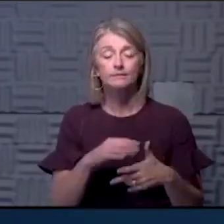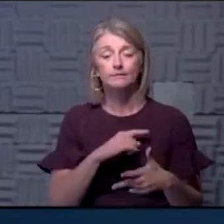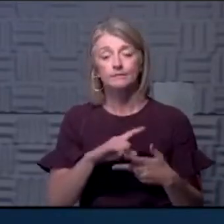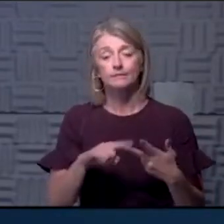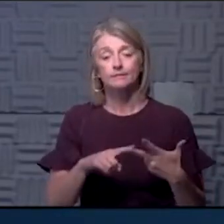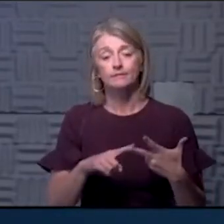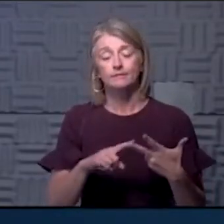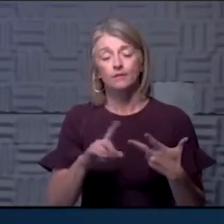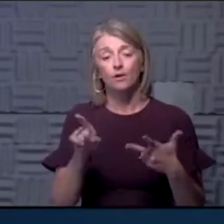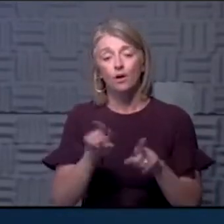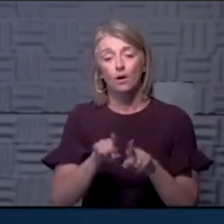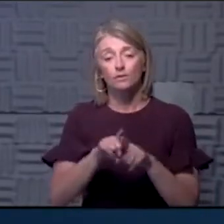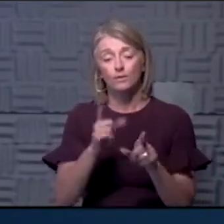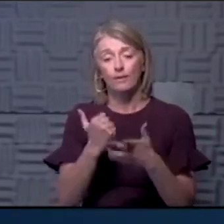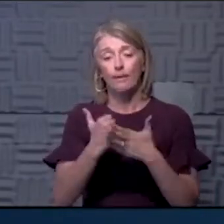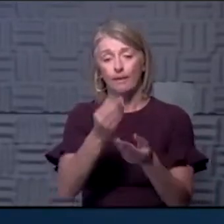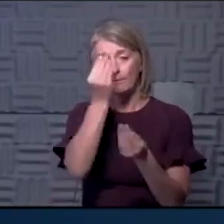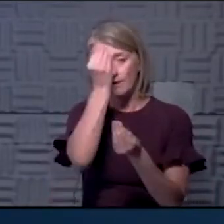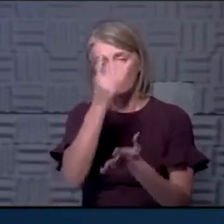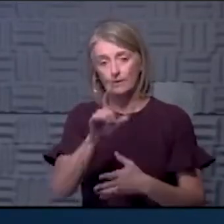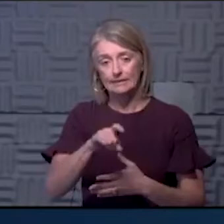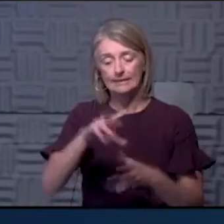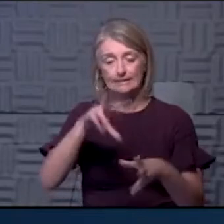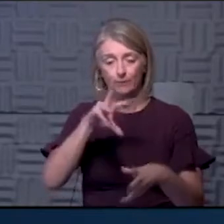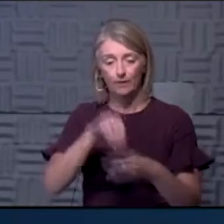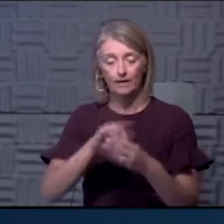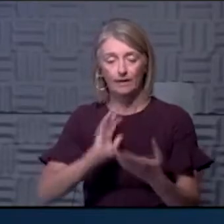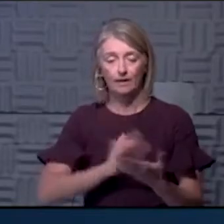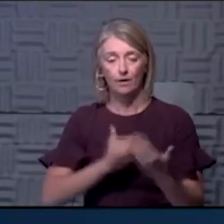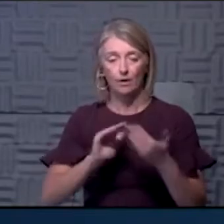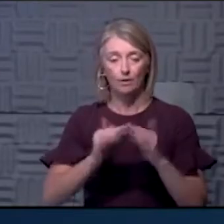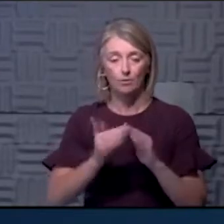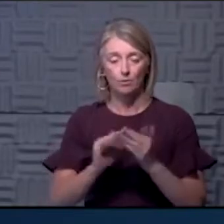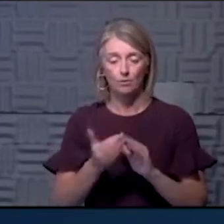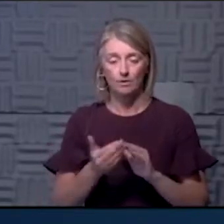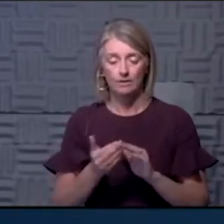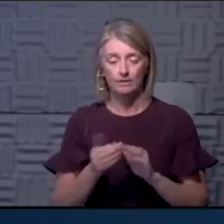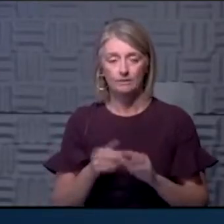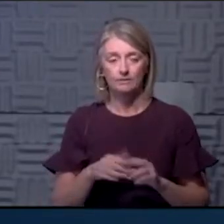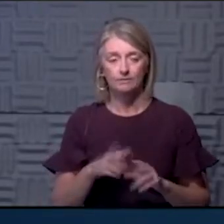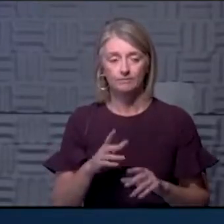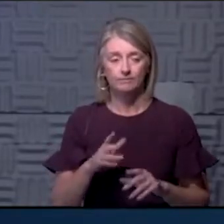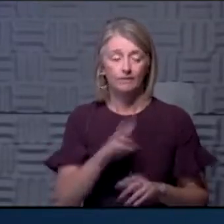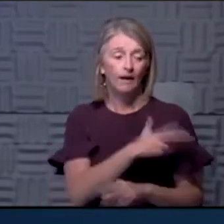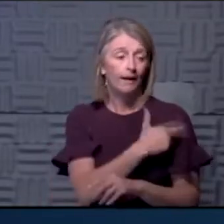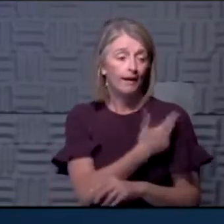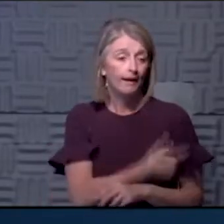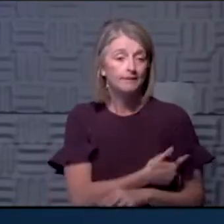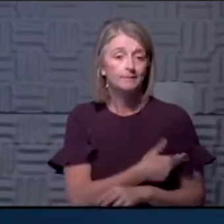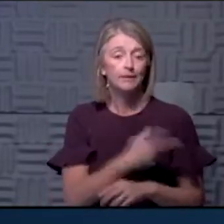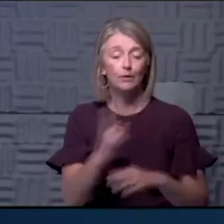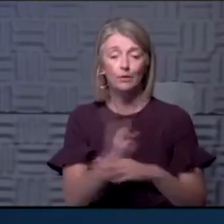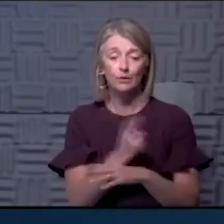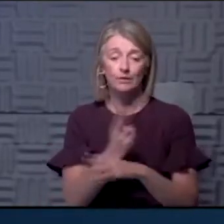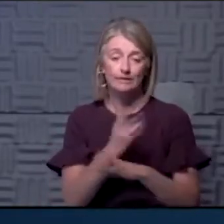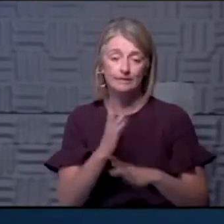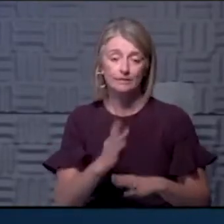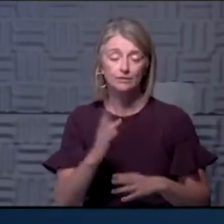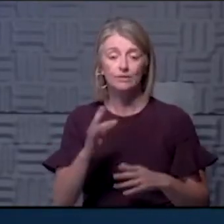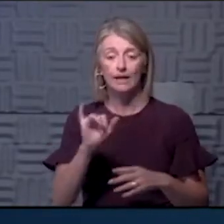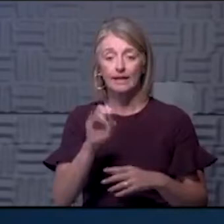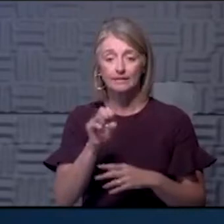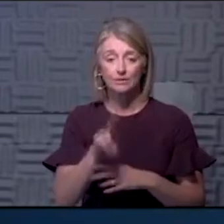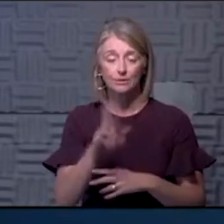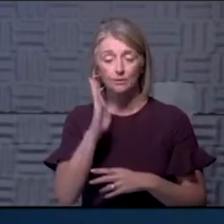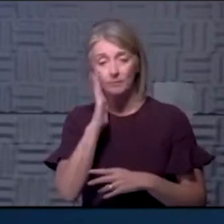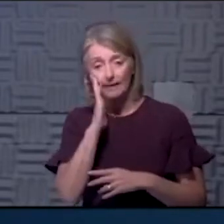allow that to help inform needs in the community from the standpoint of whether it's hospital utilization, whether it's ICU